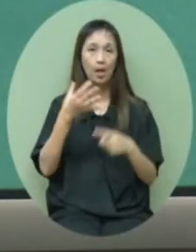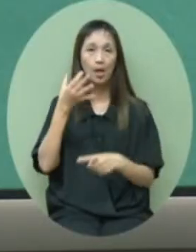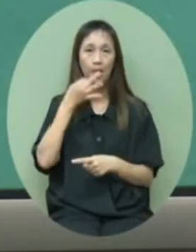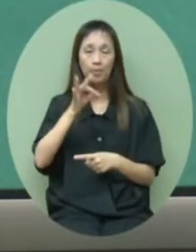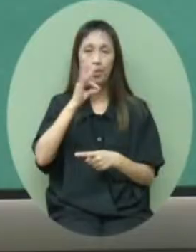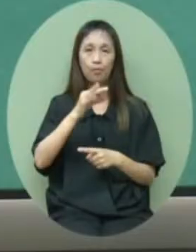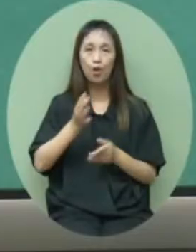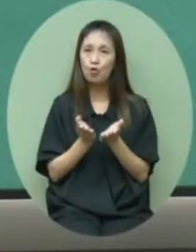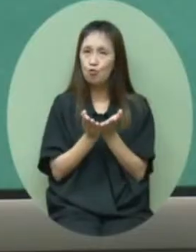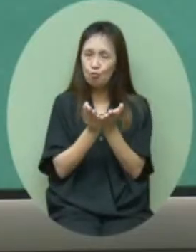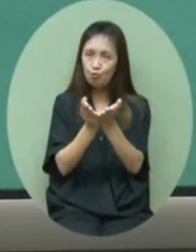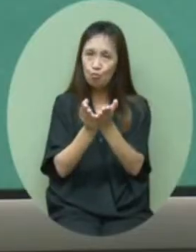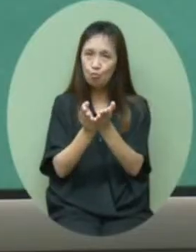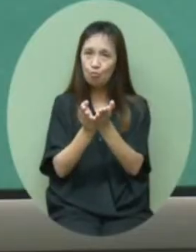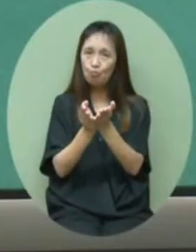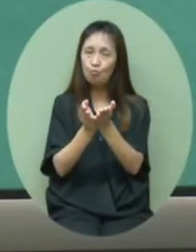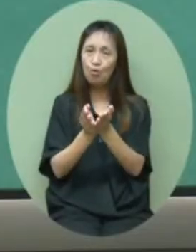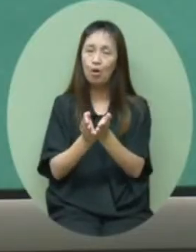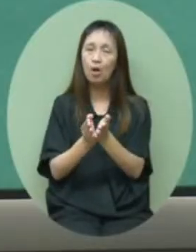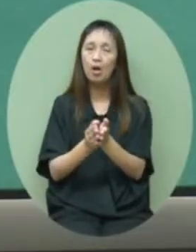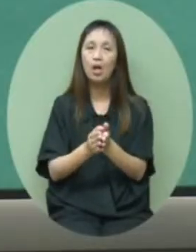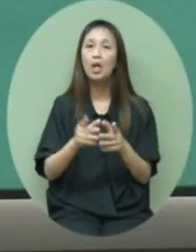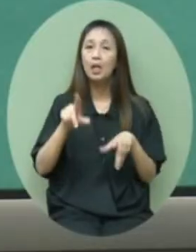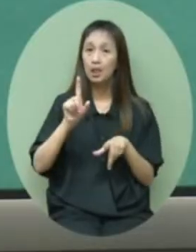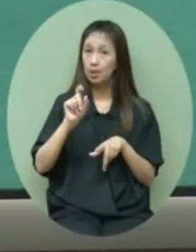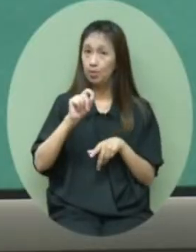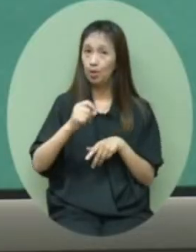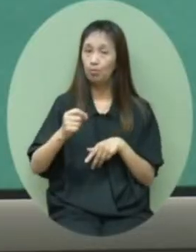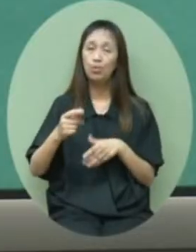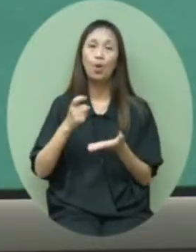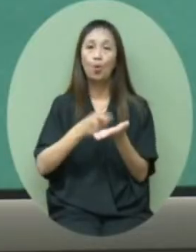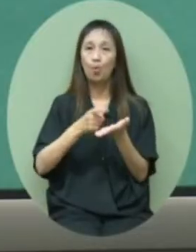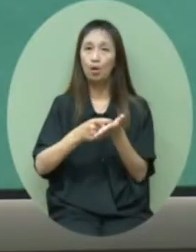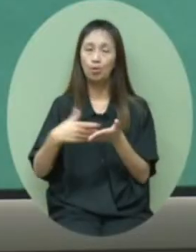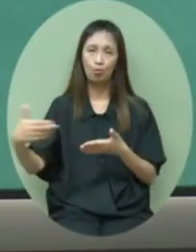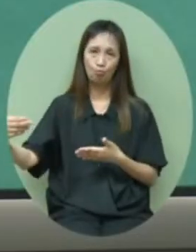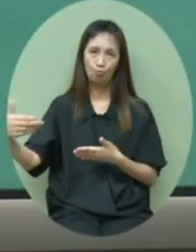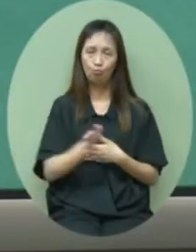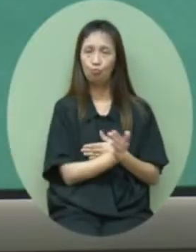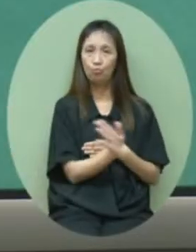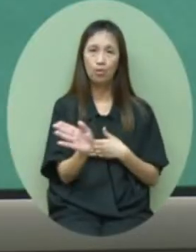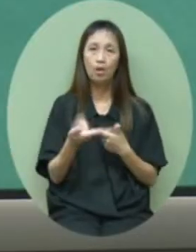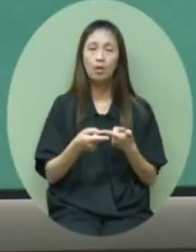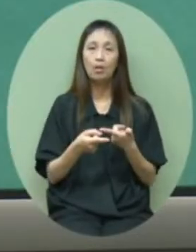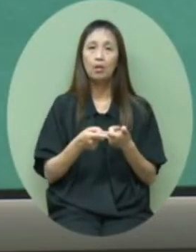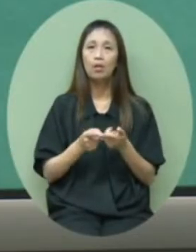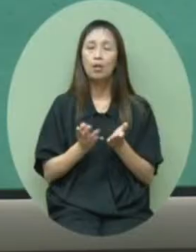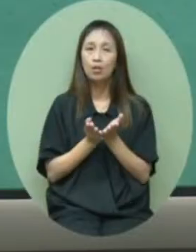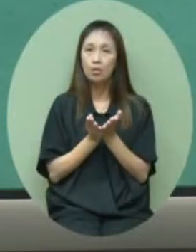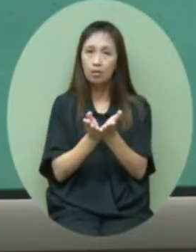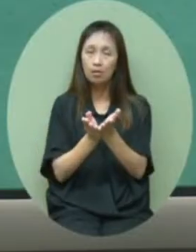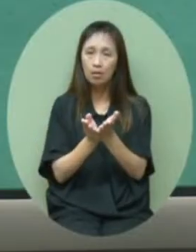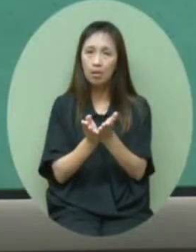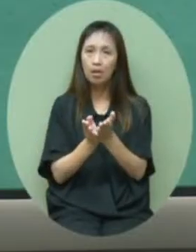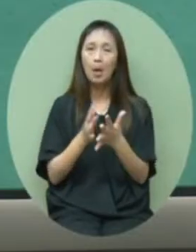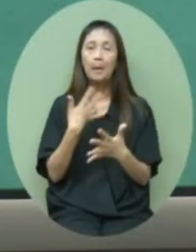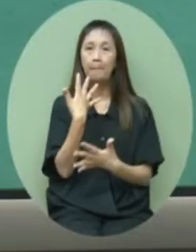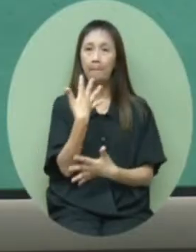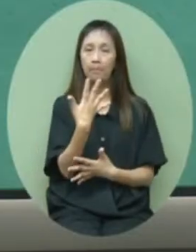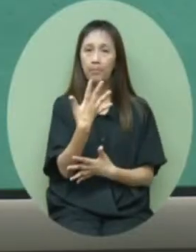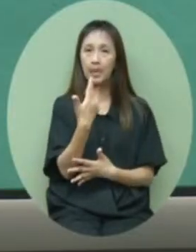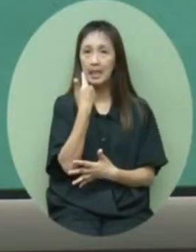concession. And then on the 1st of July, the public can take free ferry rides on the Star Ferry